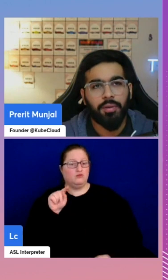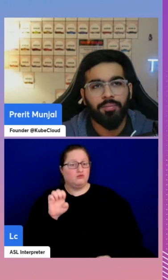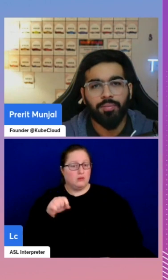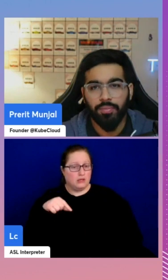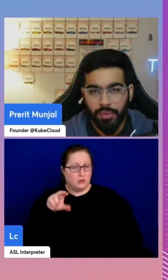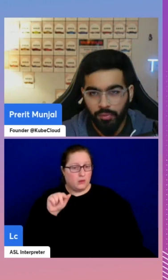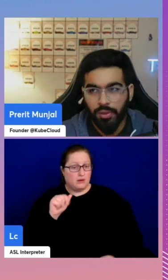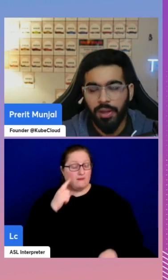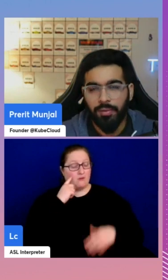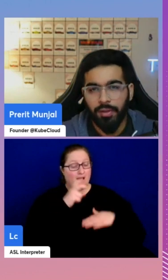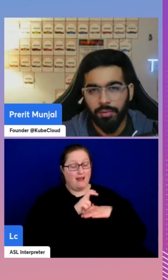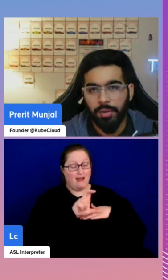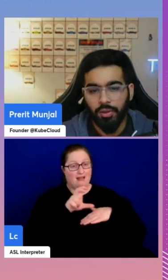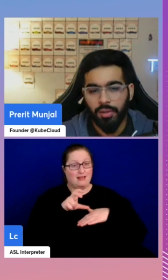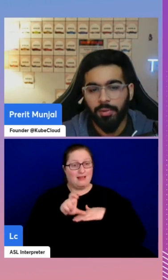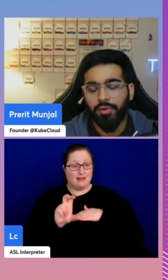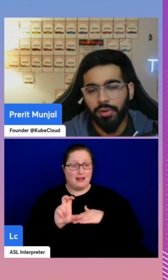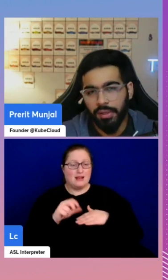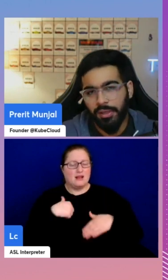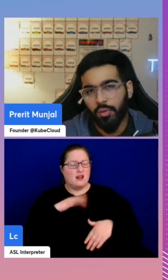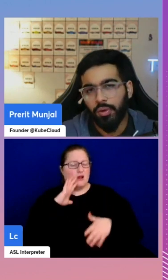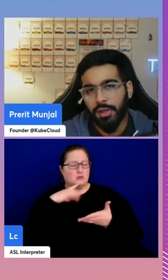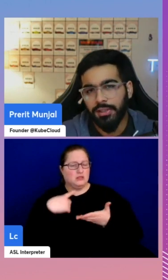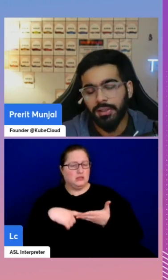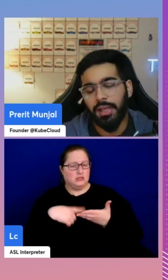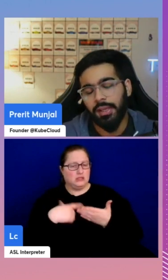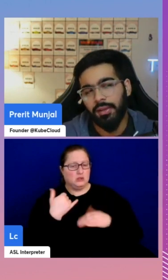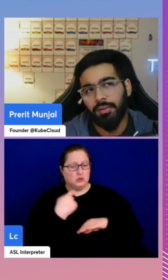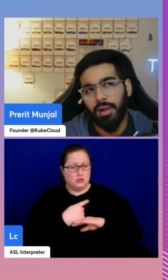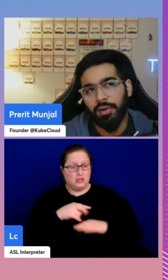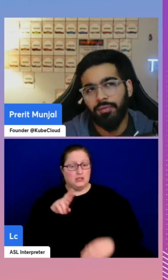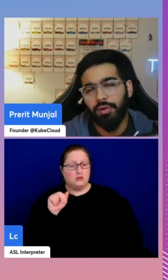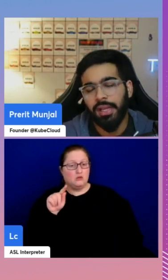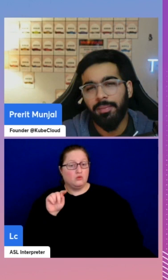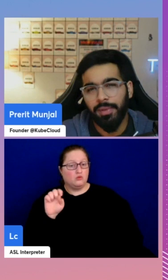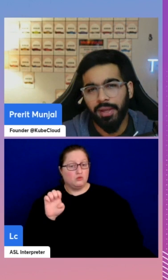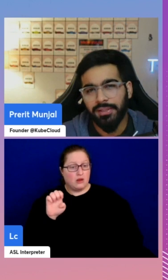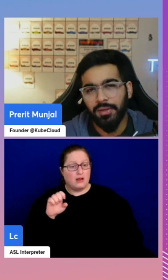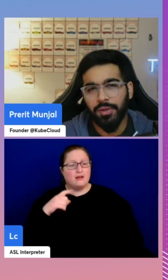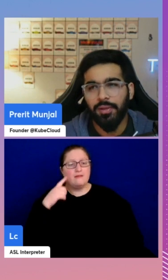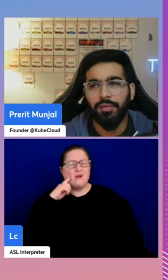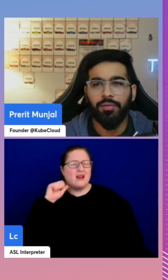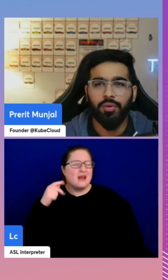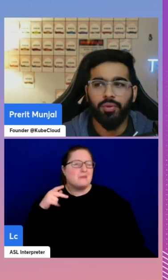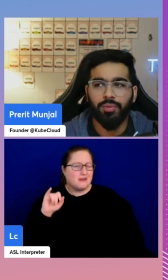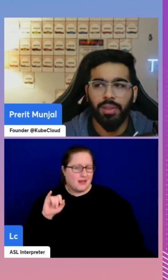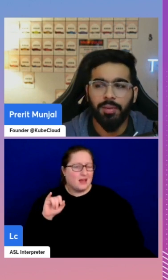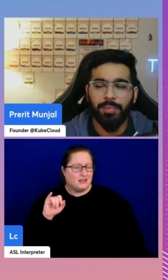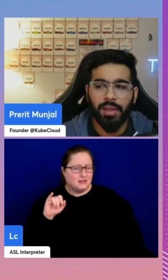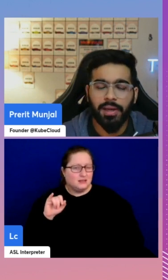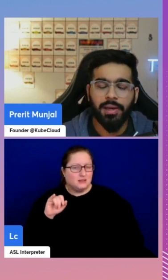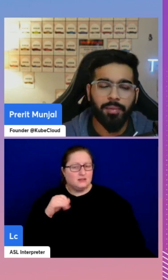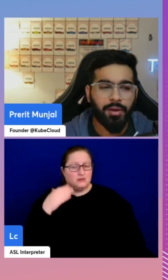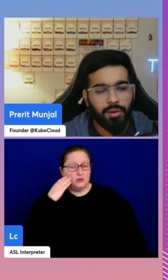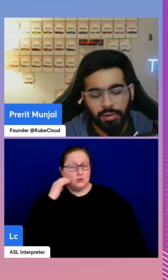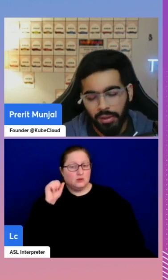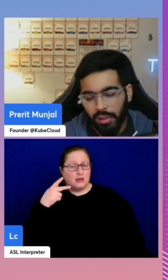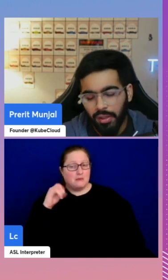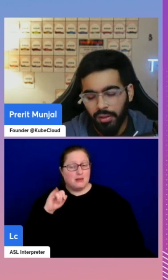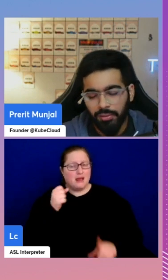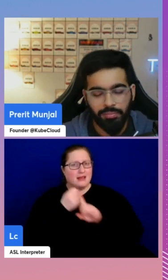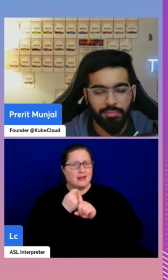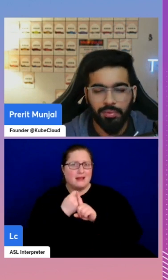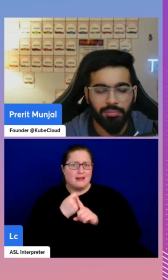for the one I will be talking about. Rate quotas are for APIs. Okay, if you know the API hit limit,